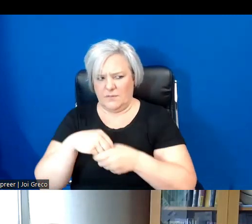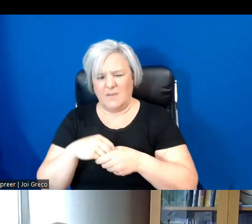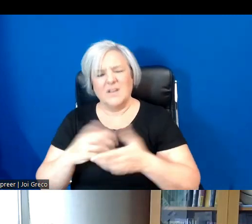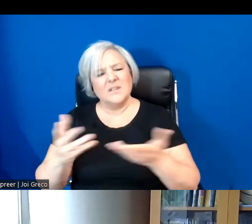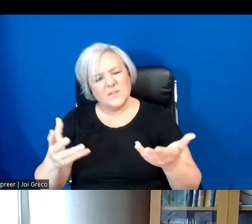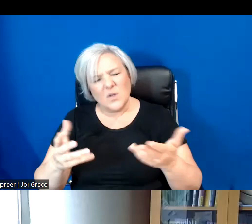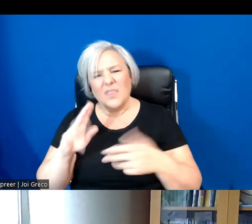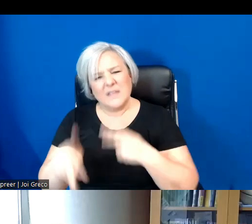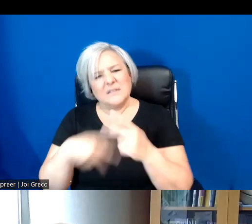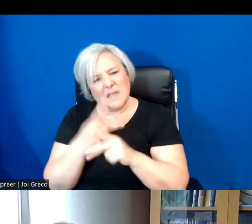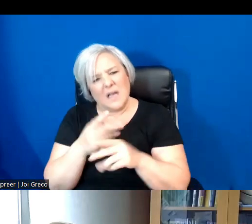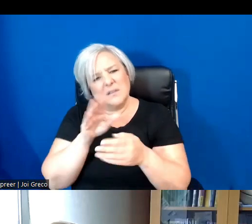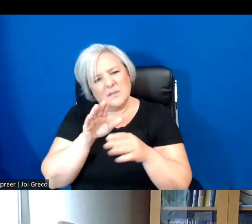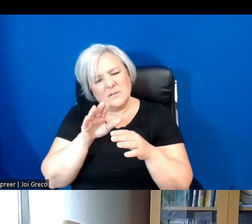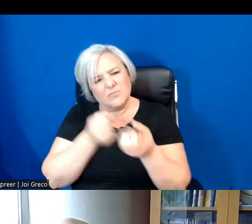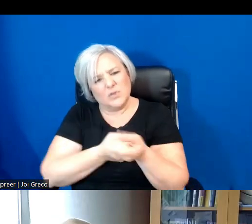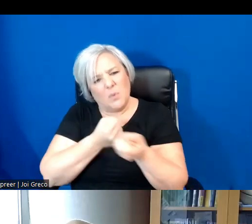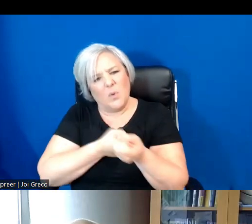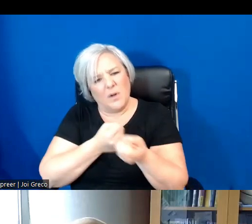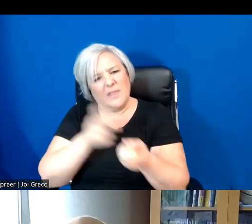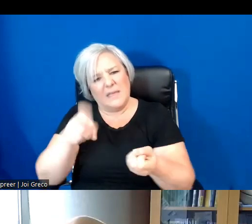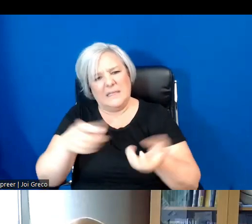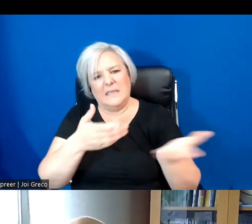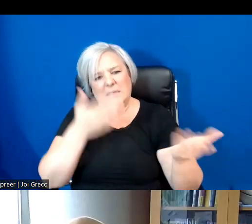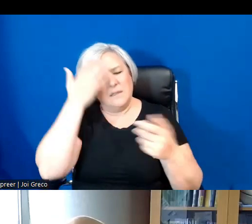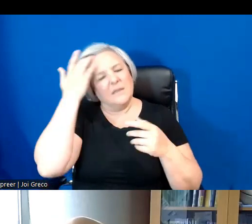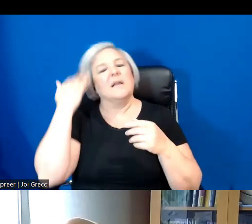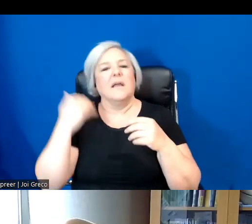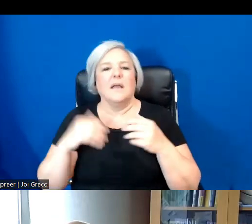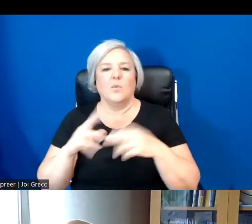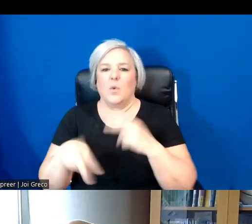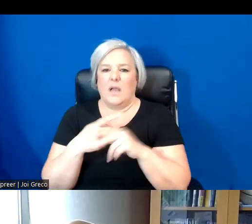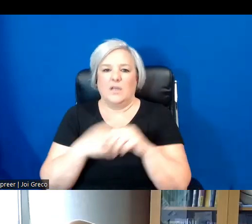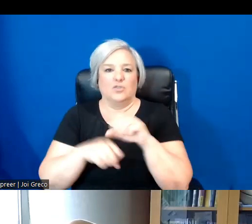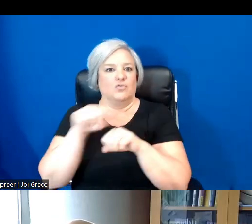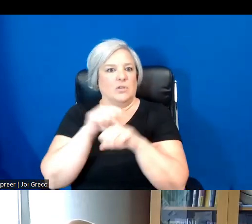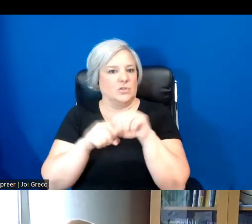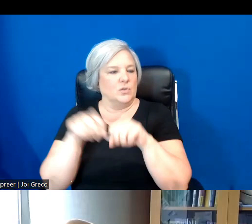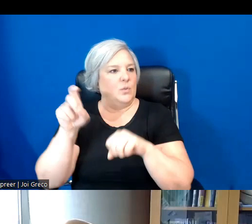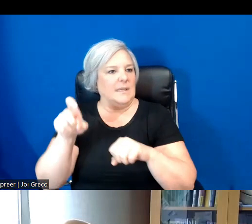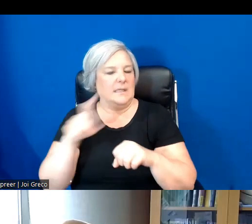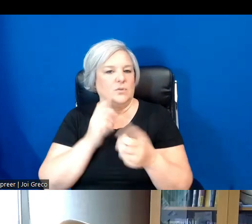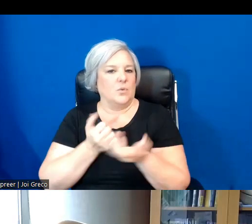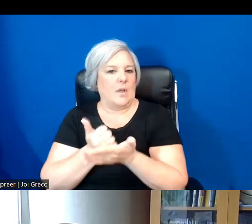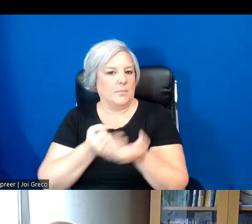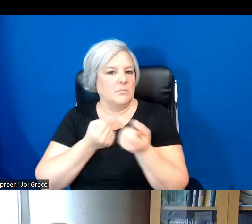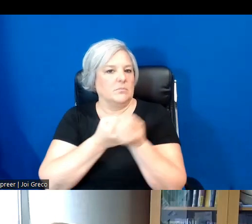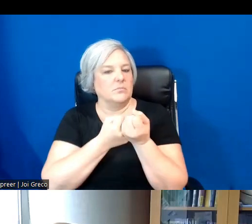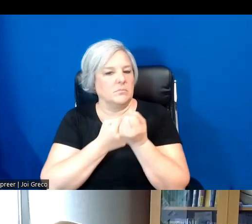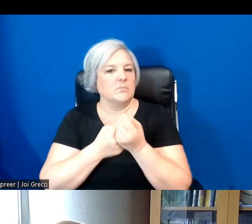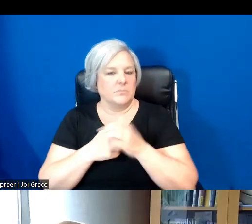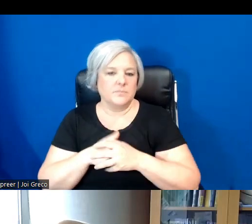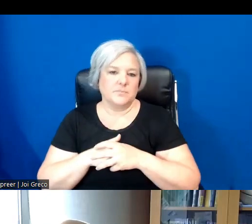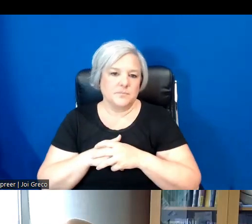types of supports and the types of infrastructure that we need to build around families to help support them, to help them deal with